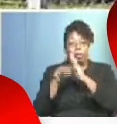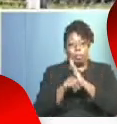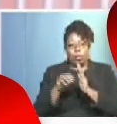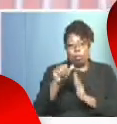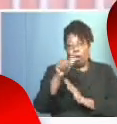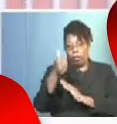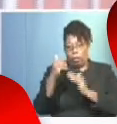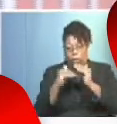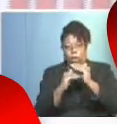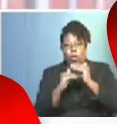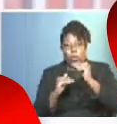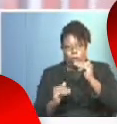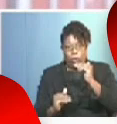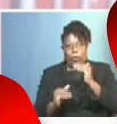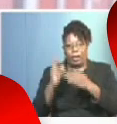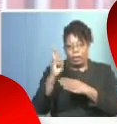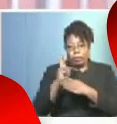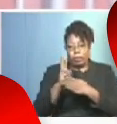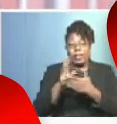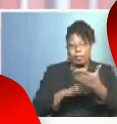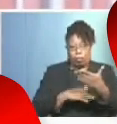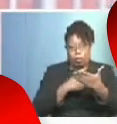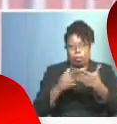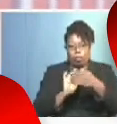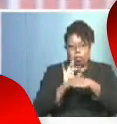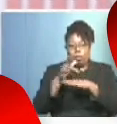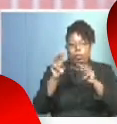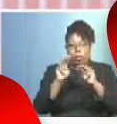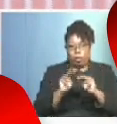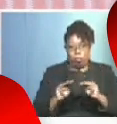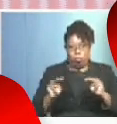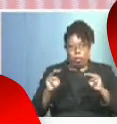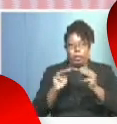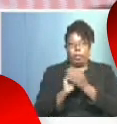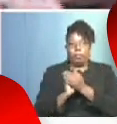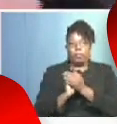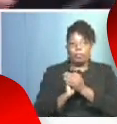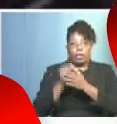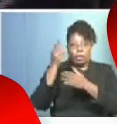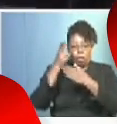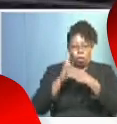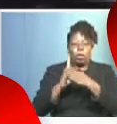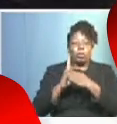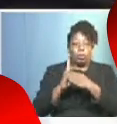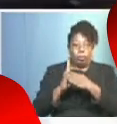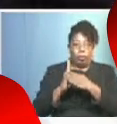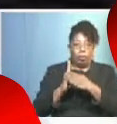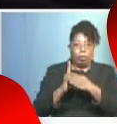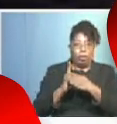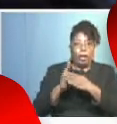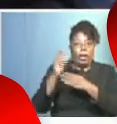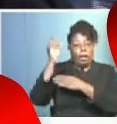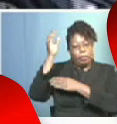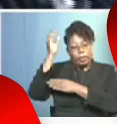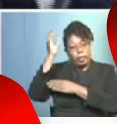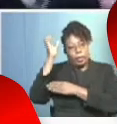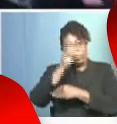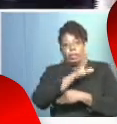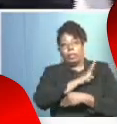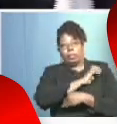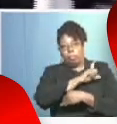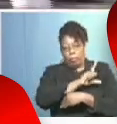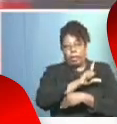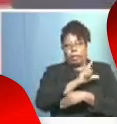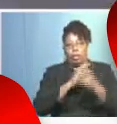movements in the lower ranks are scheduled as early as Monday. Immigration Minister the Honorable Keith Bell is, as he says,